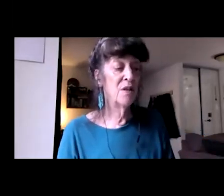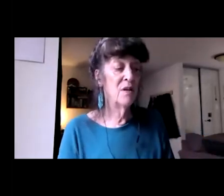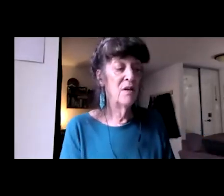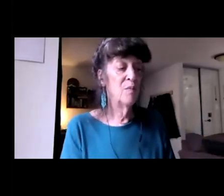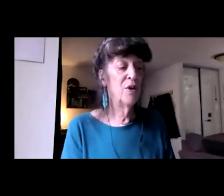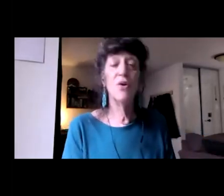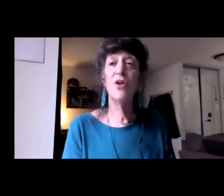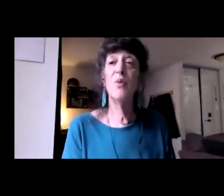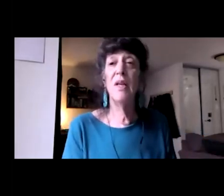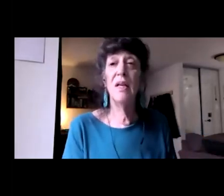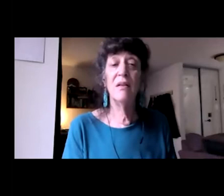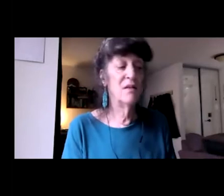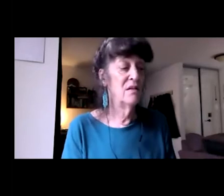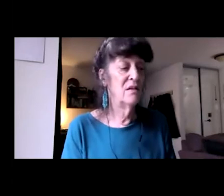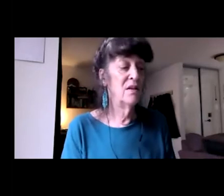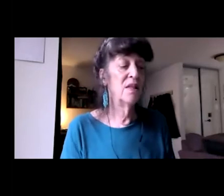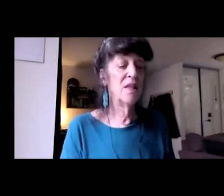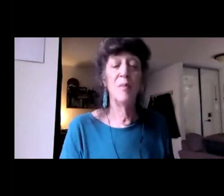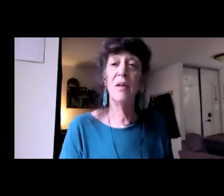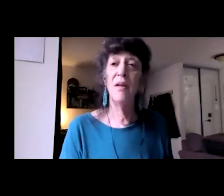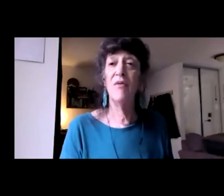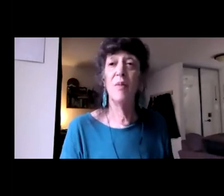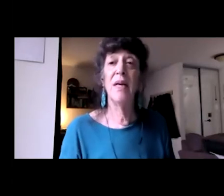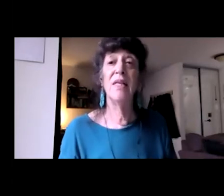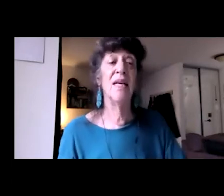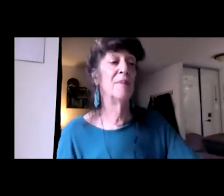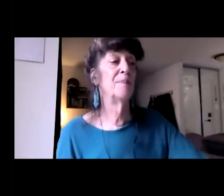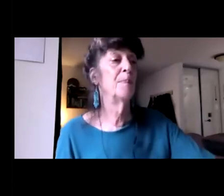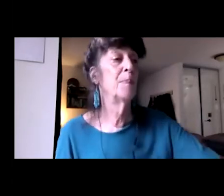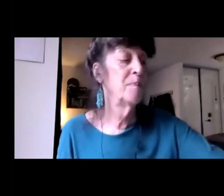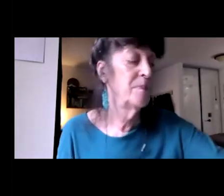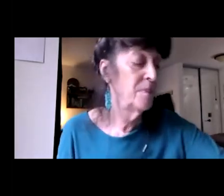times, but emerge when needed. Some inform my day.